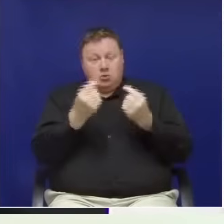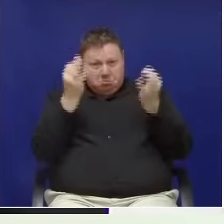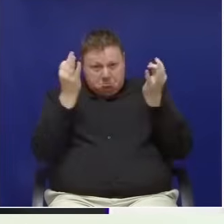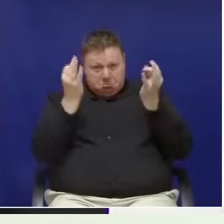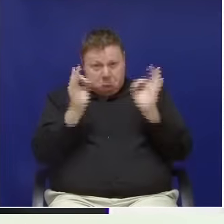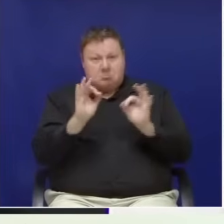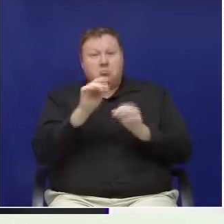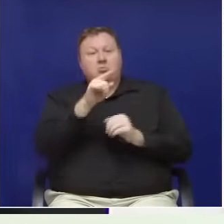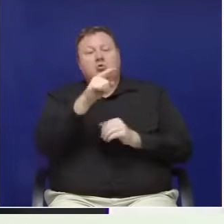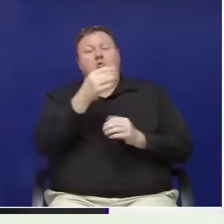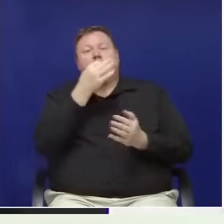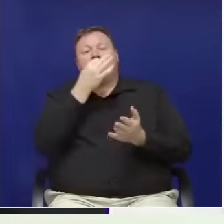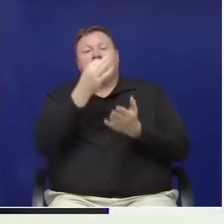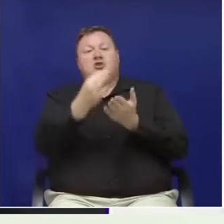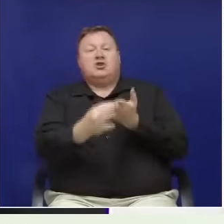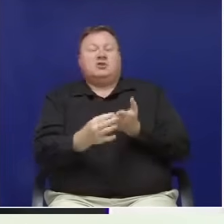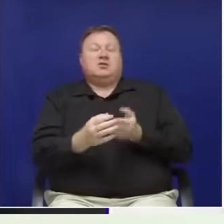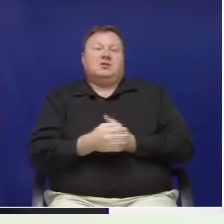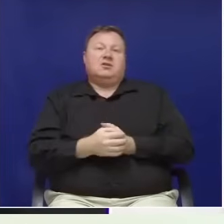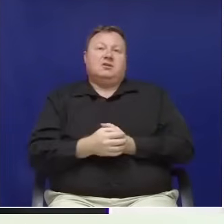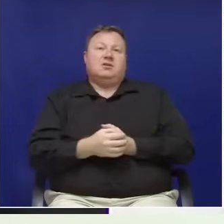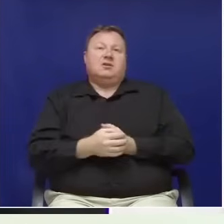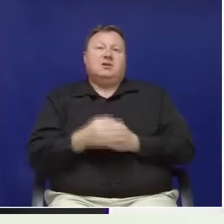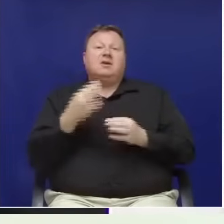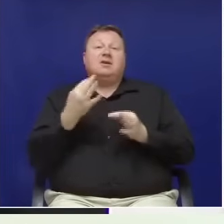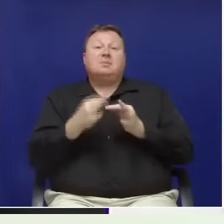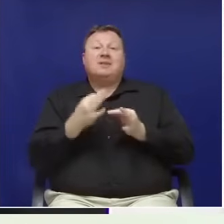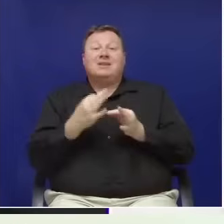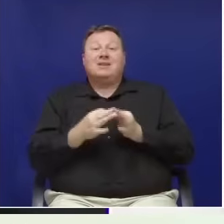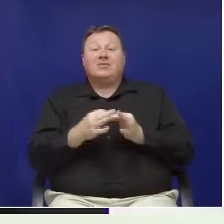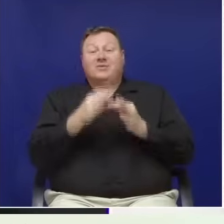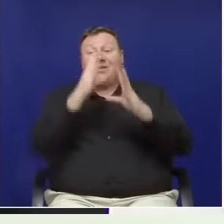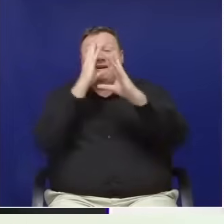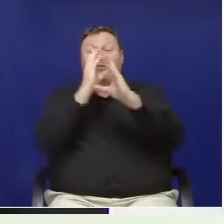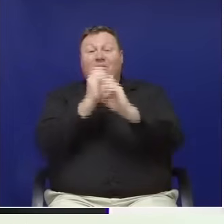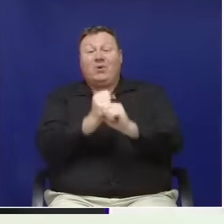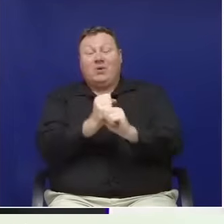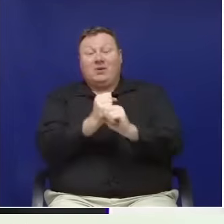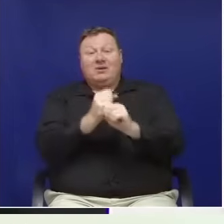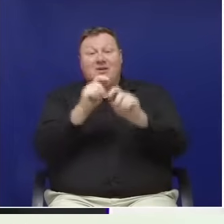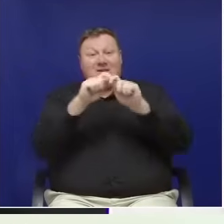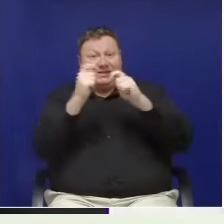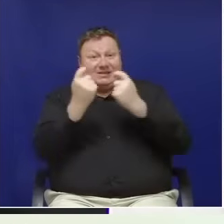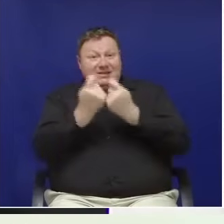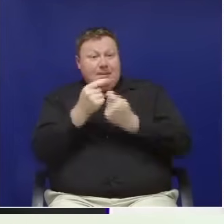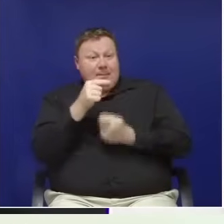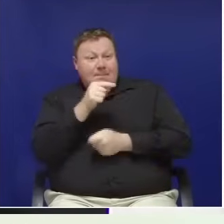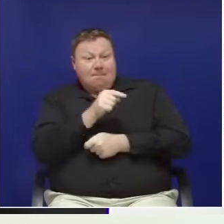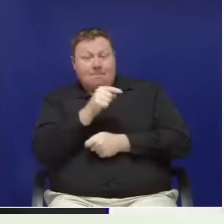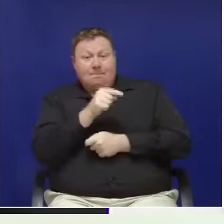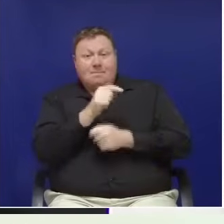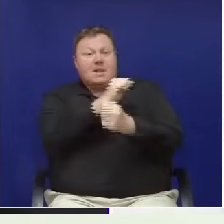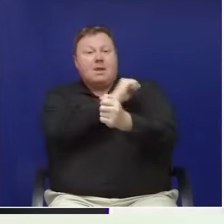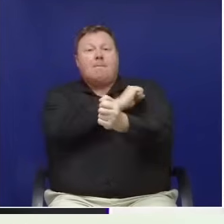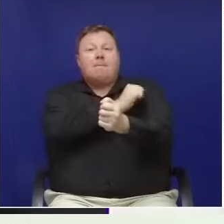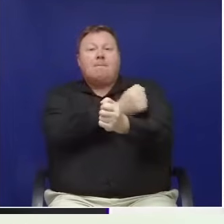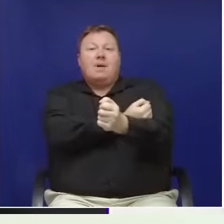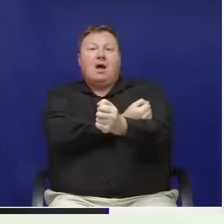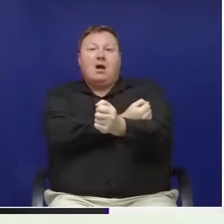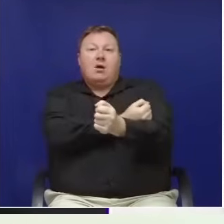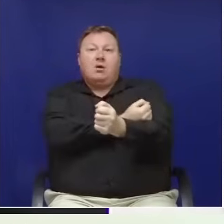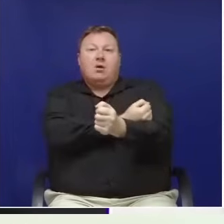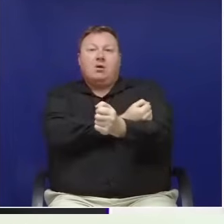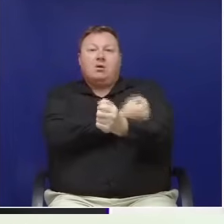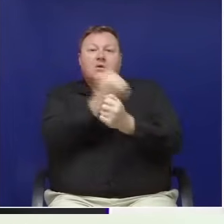you are suggesting. In particular, that task team should have powers to subpoena